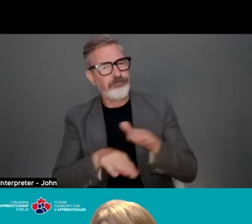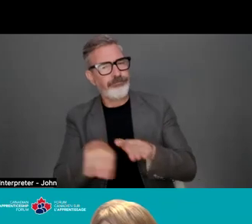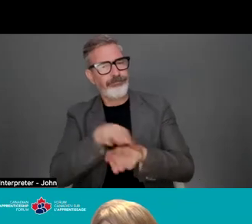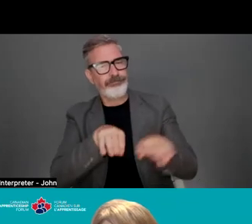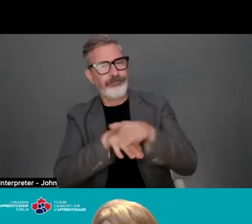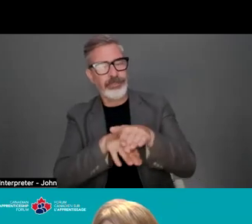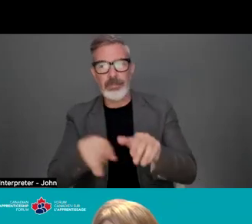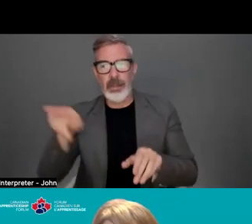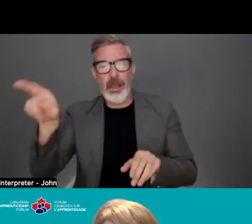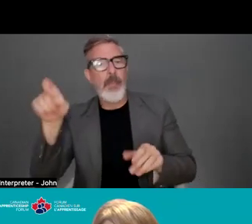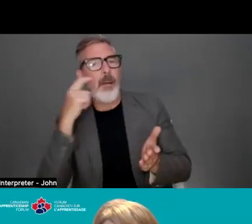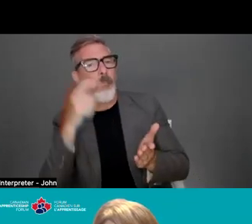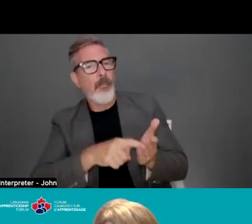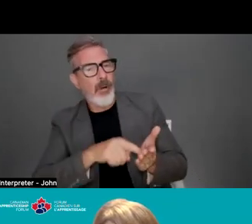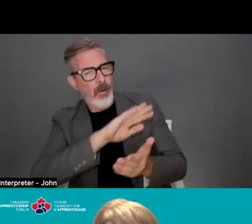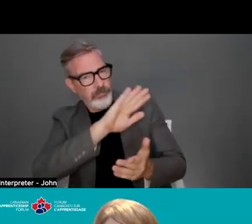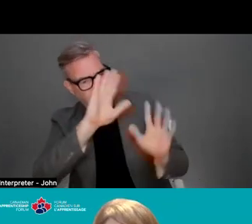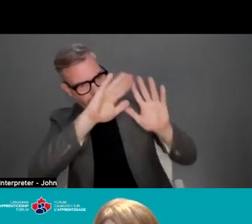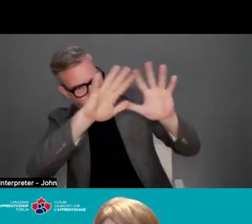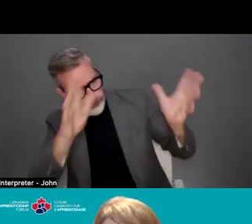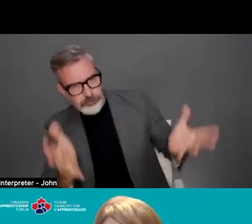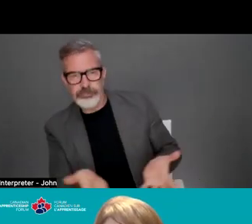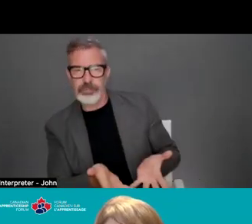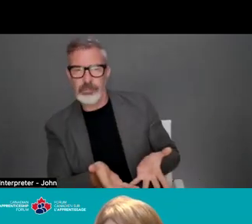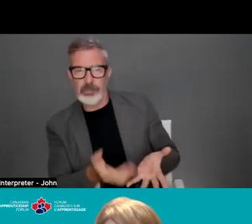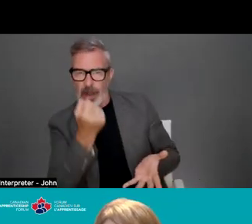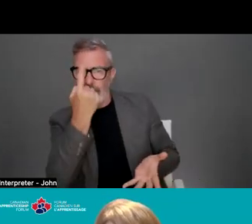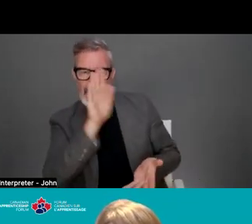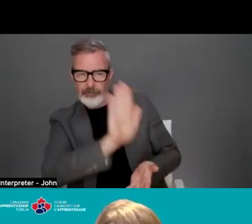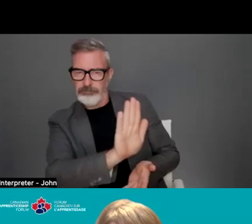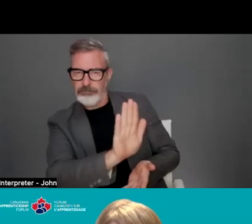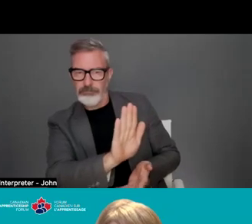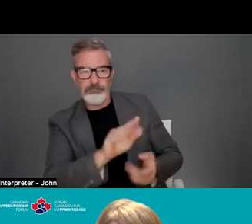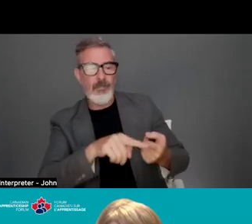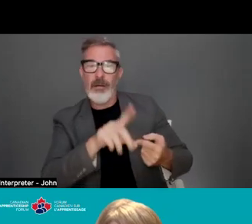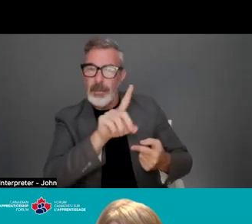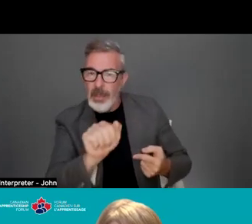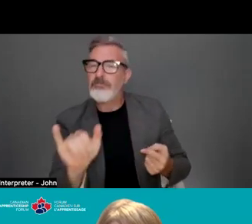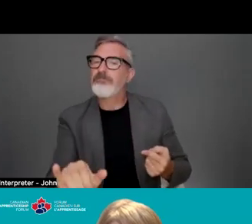on intersectionality and how that impacts me.